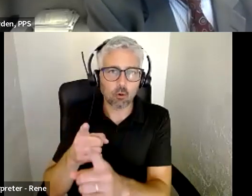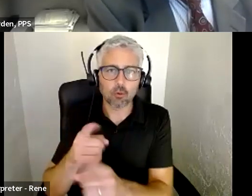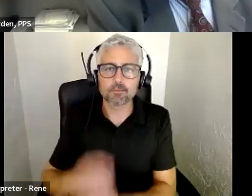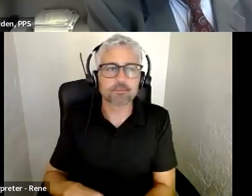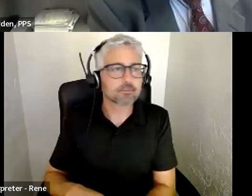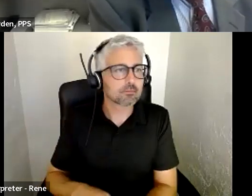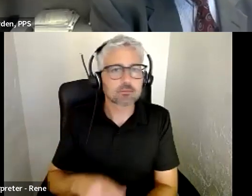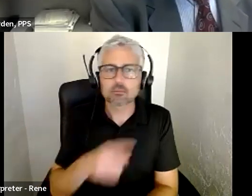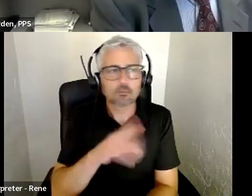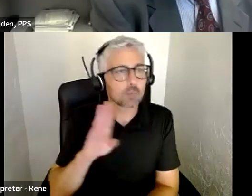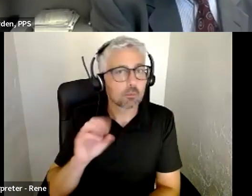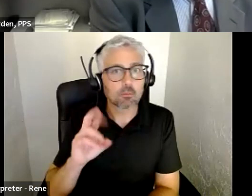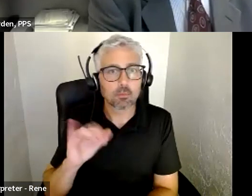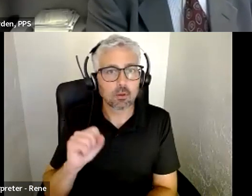Boris.